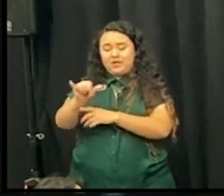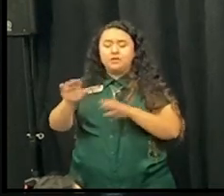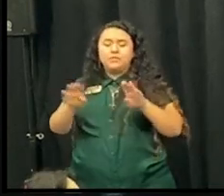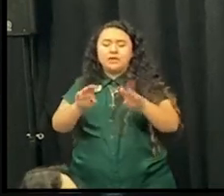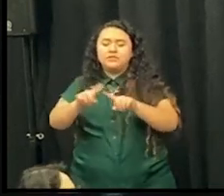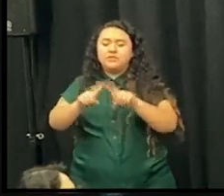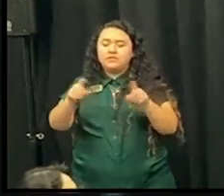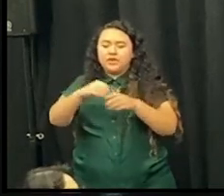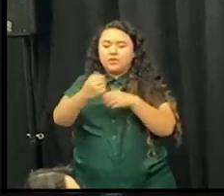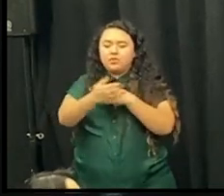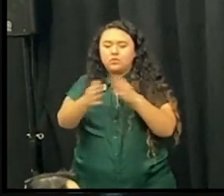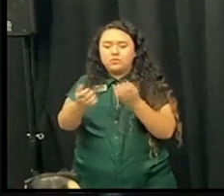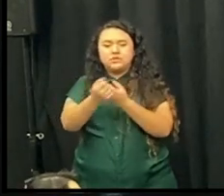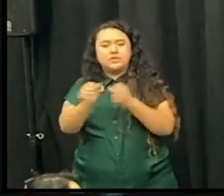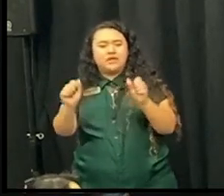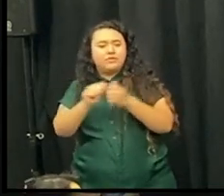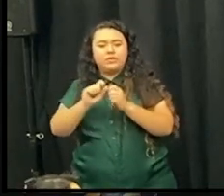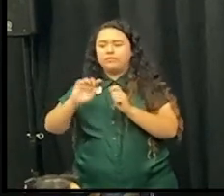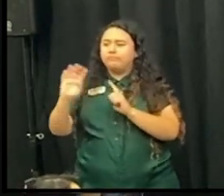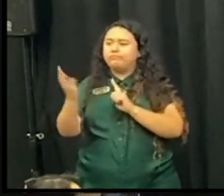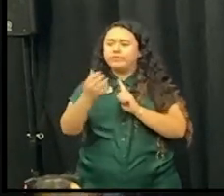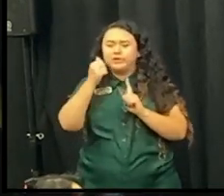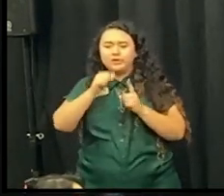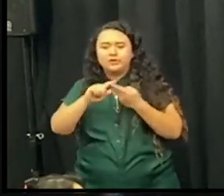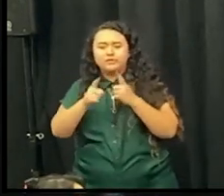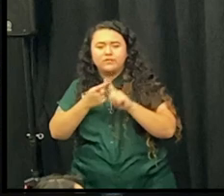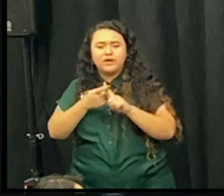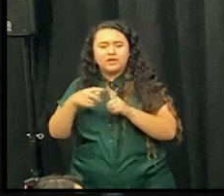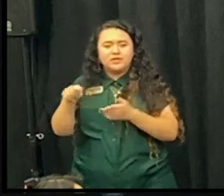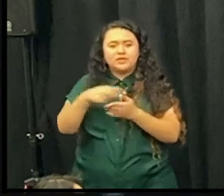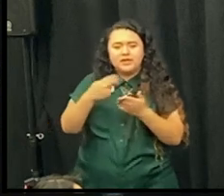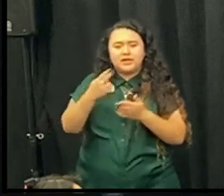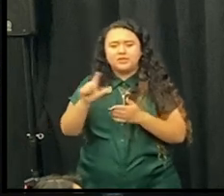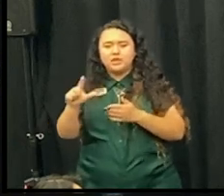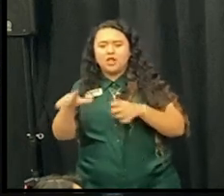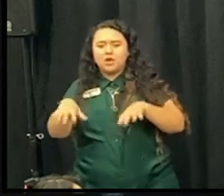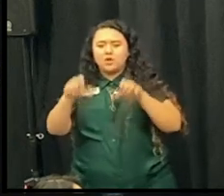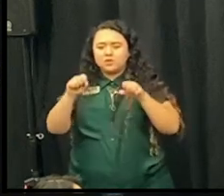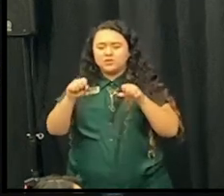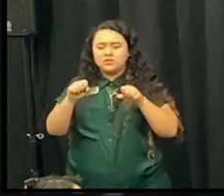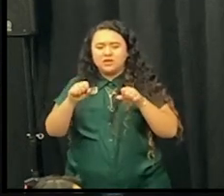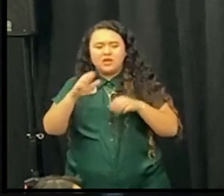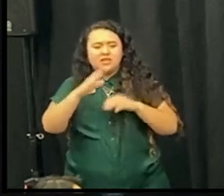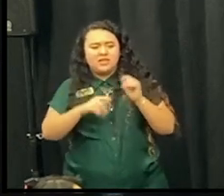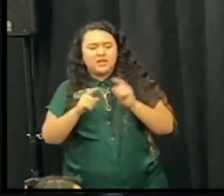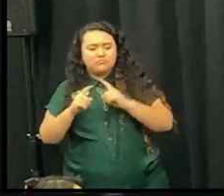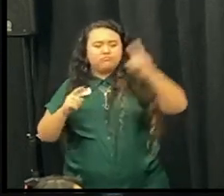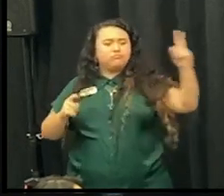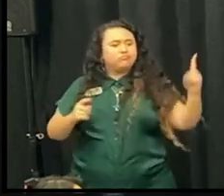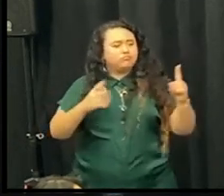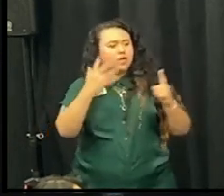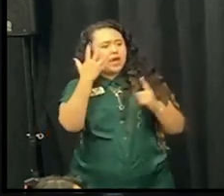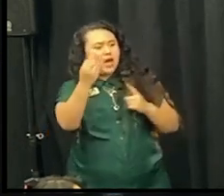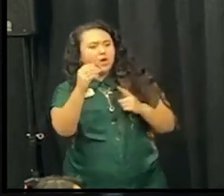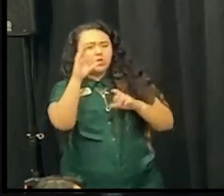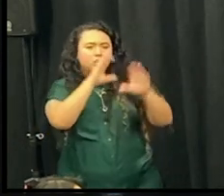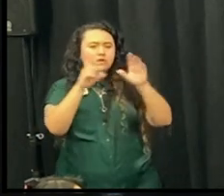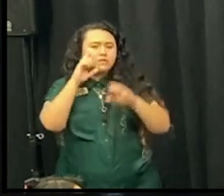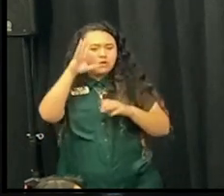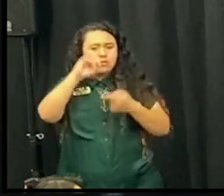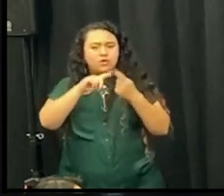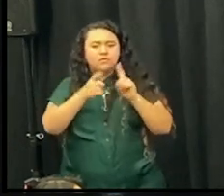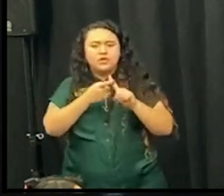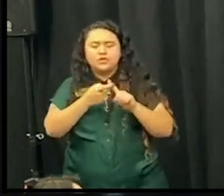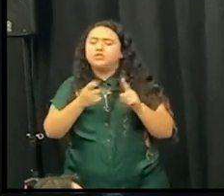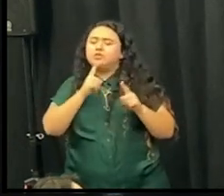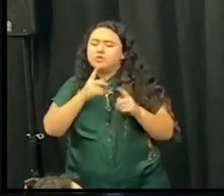in the room in the safety of her girlfriends, the people that she worked with, her dance hall hostesses, than she was when she was out in the world looking for a boyfriend. And so she